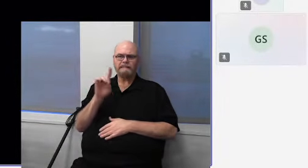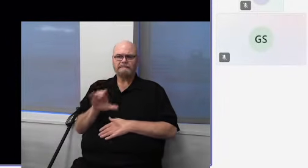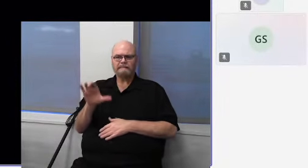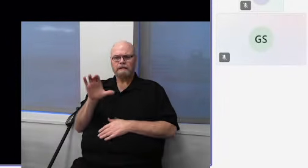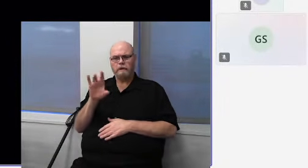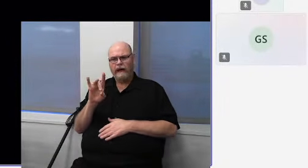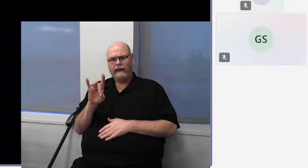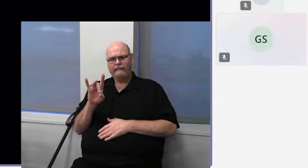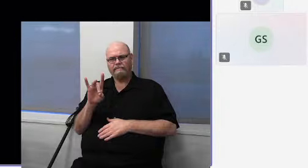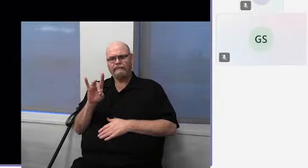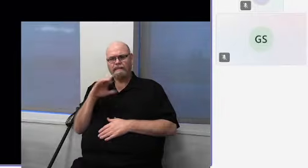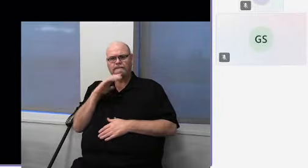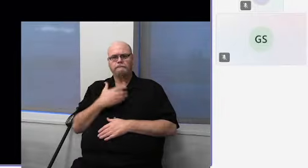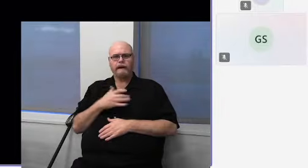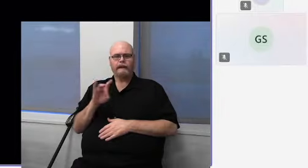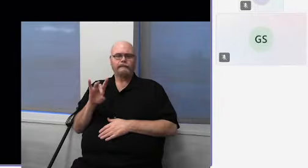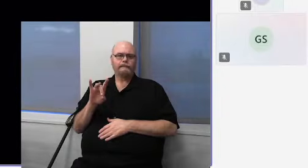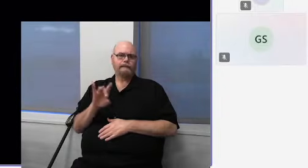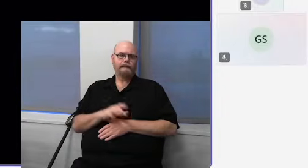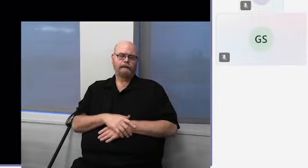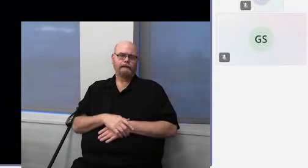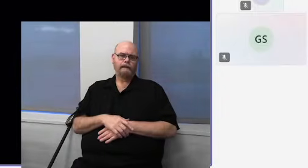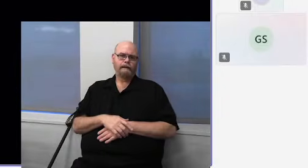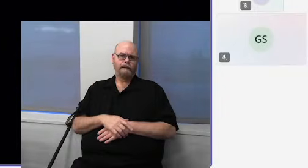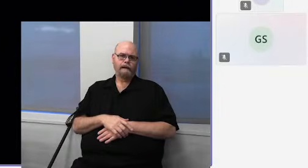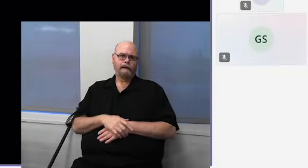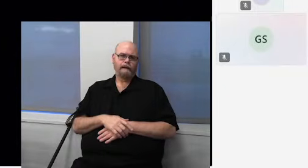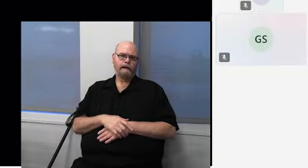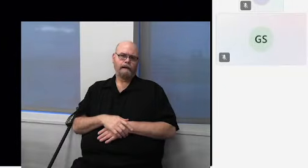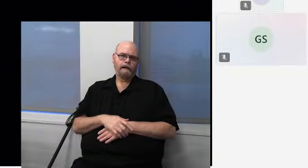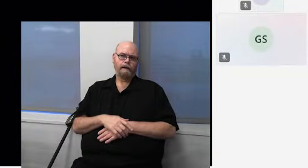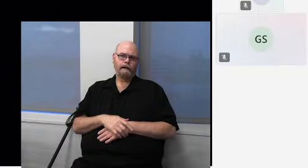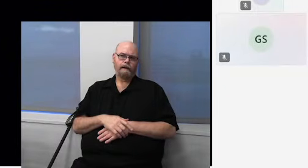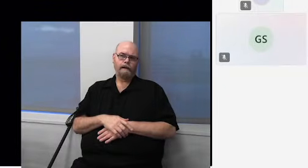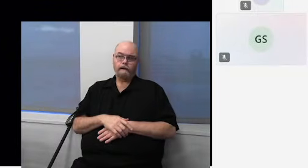roughly speaking, December 8th or so.